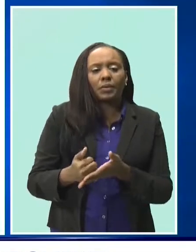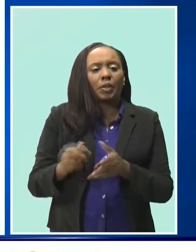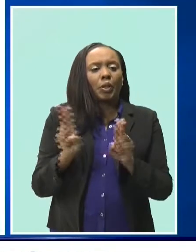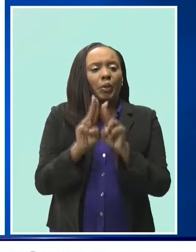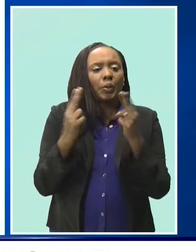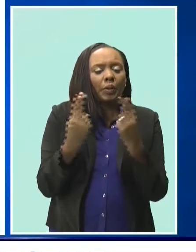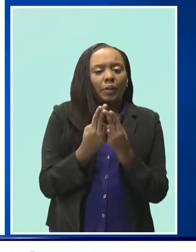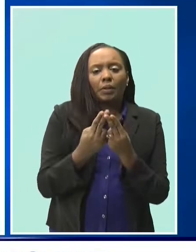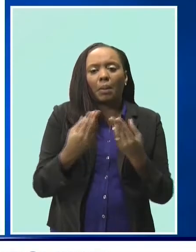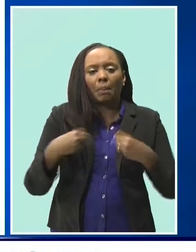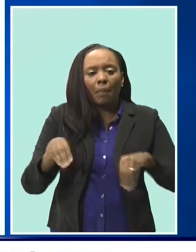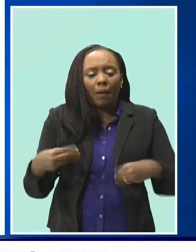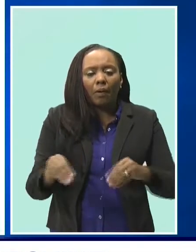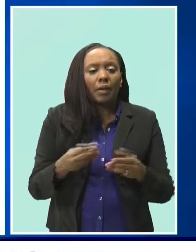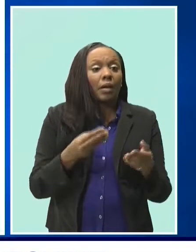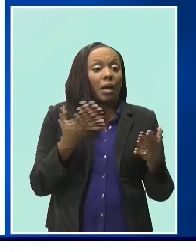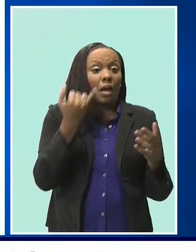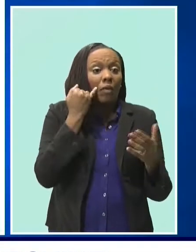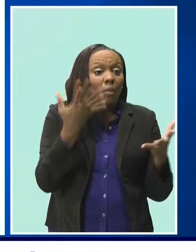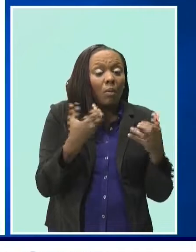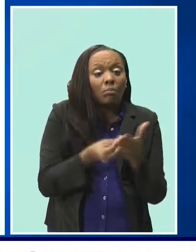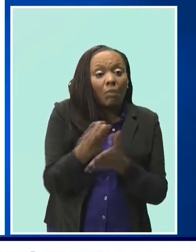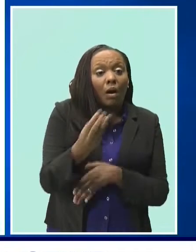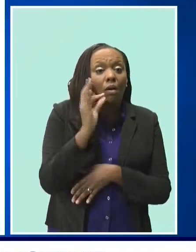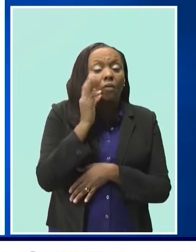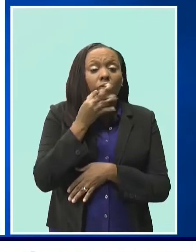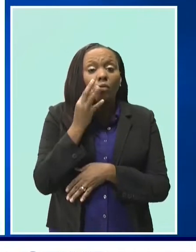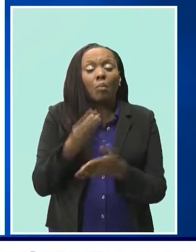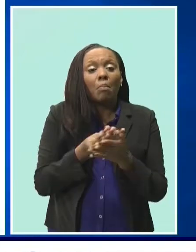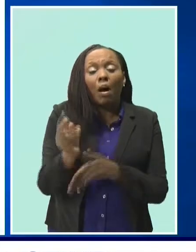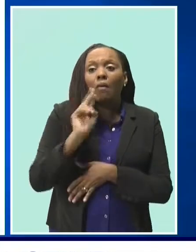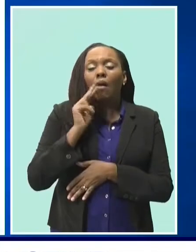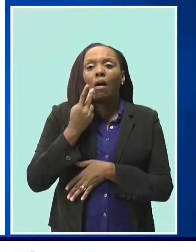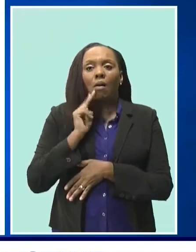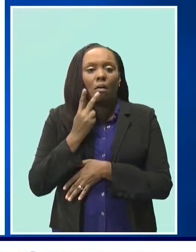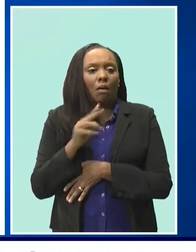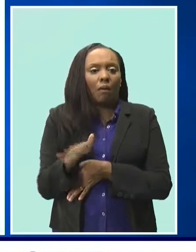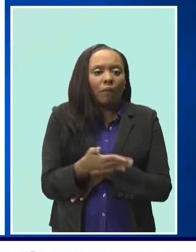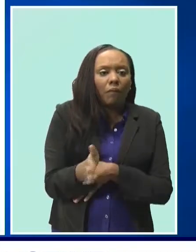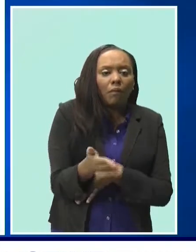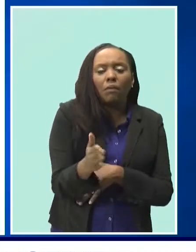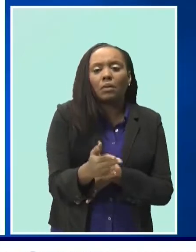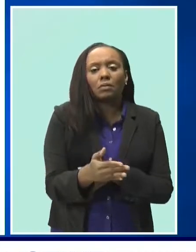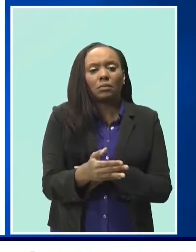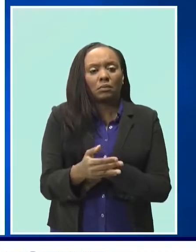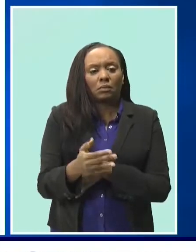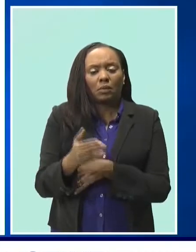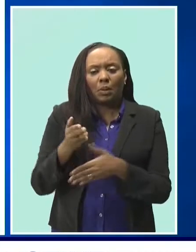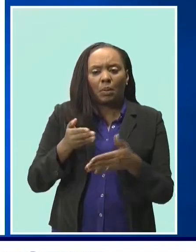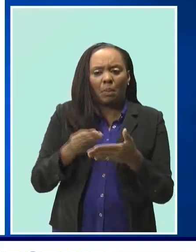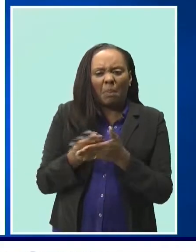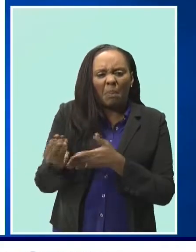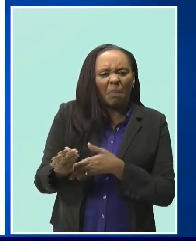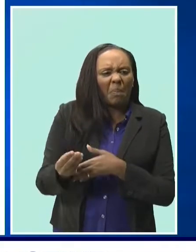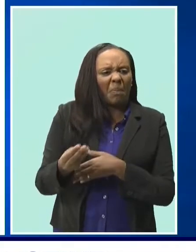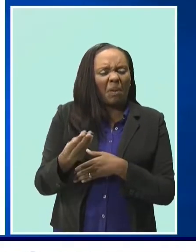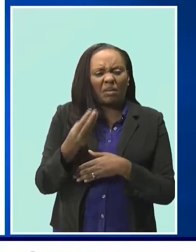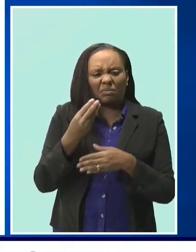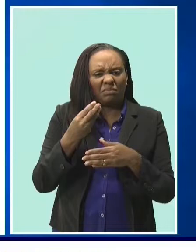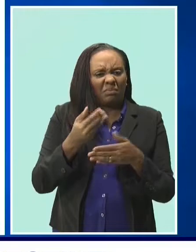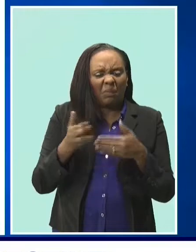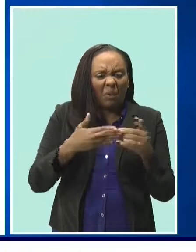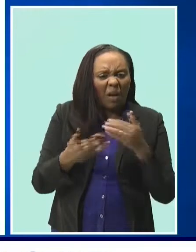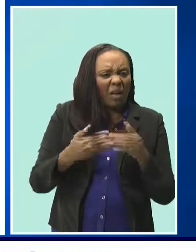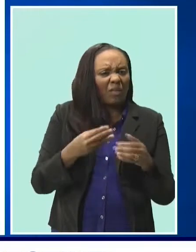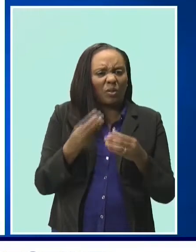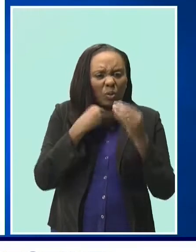markets, which will include fruit, vegetables, fish and meat. Also fish markets, hardware stores, retail operators, supermarkets and